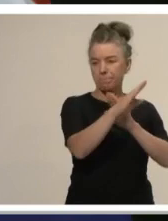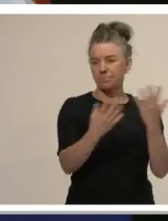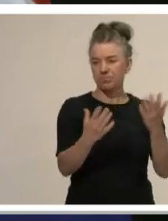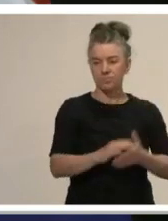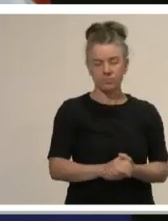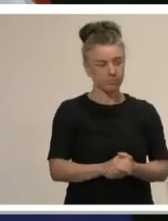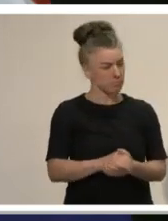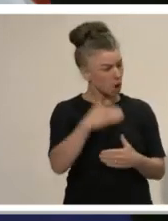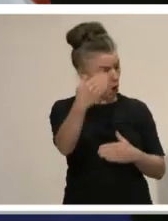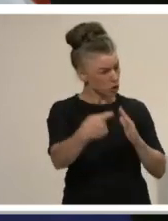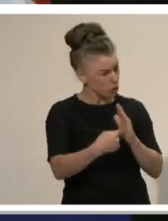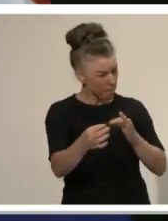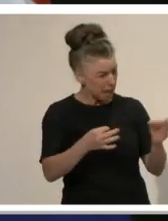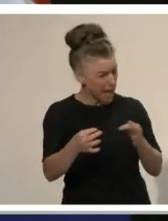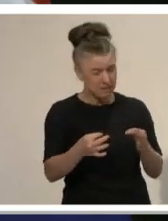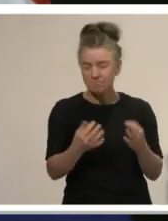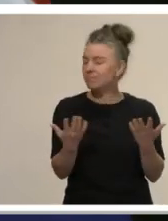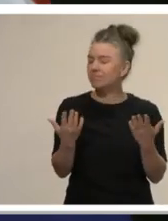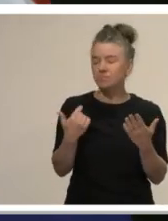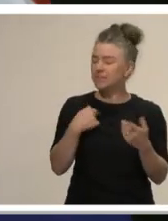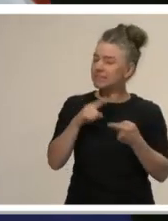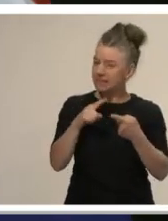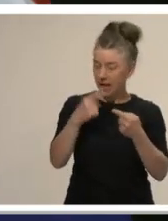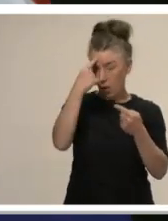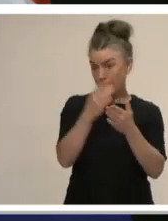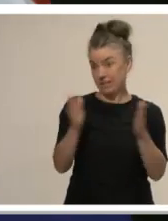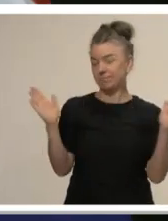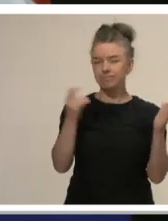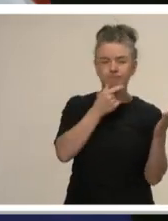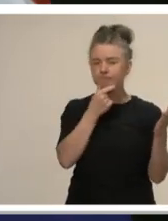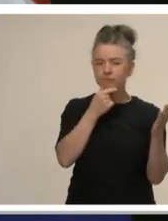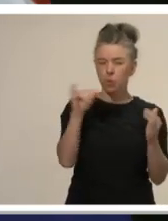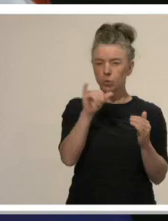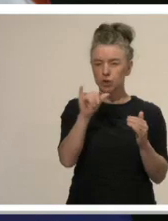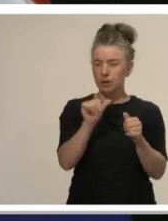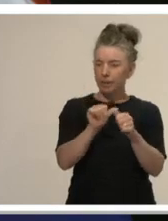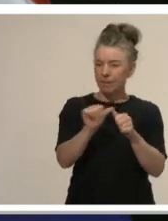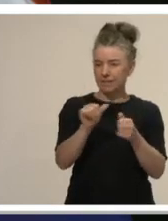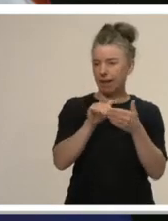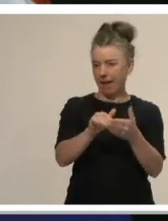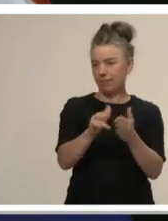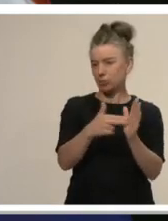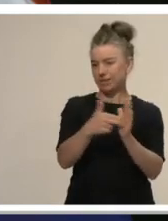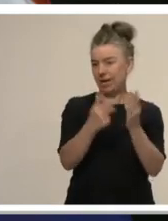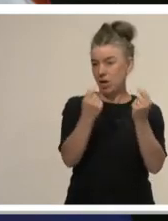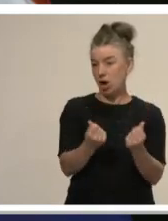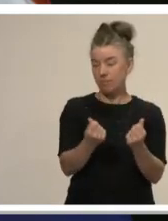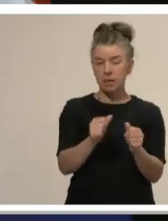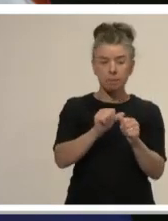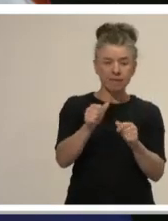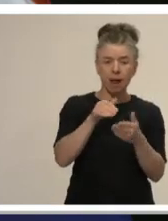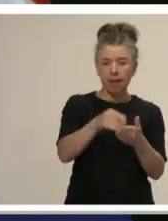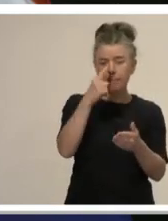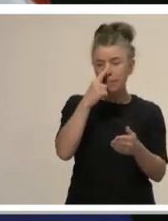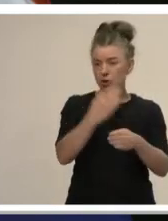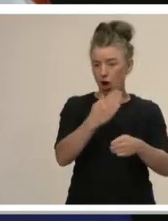Again, we haven't ruled anything in or out, but we are focused on what is going to have the biggest effect in terms of supporting people's